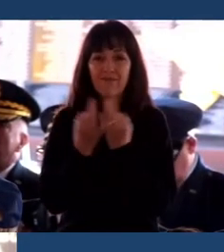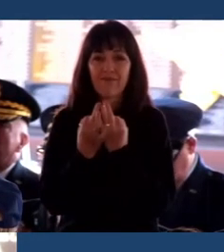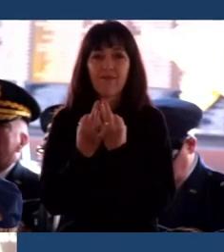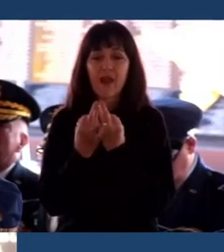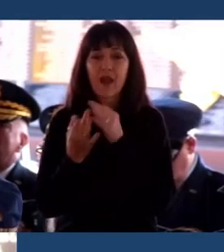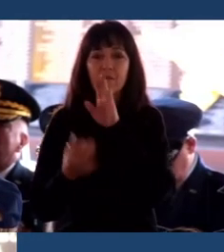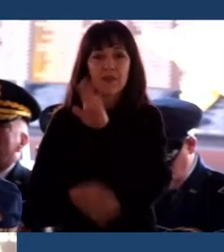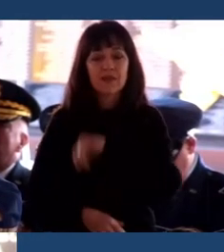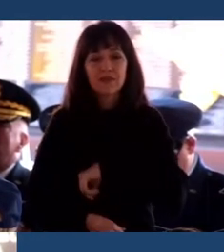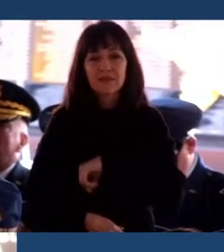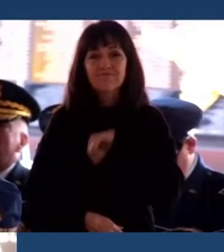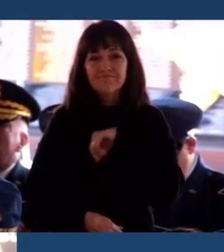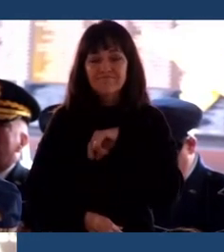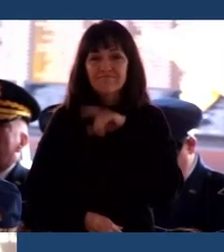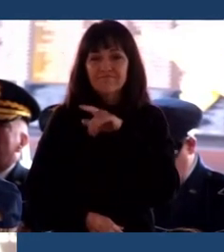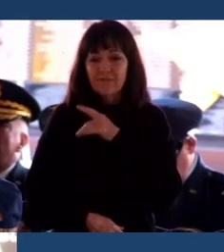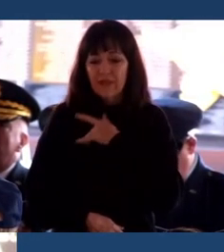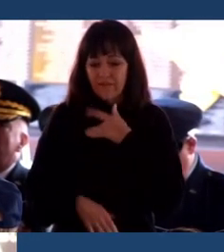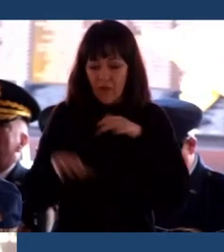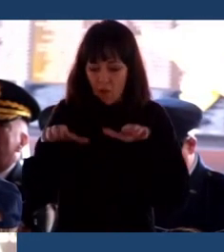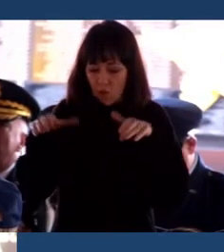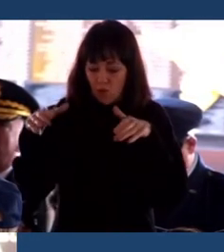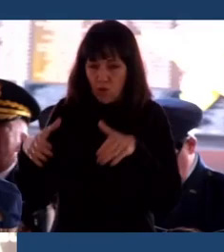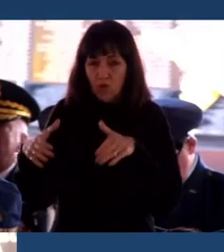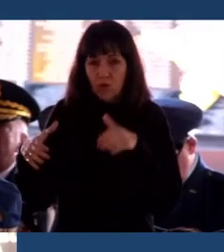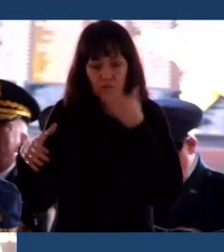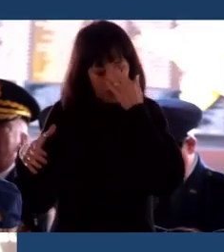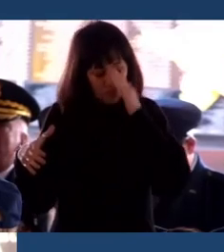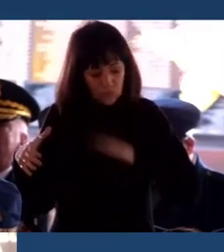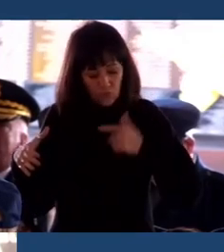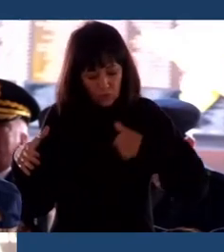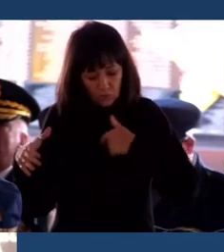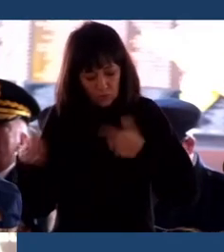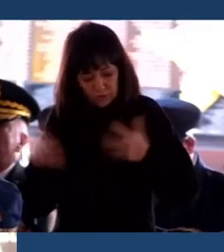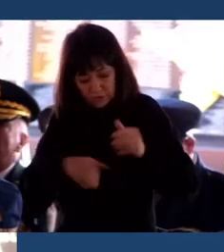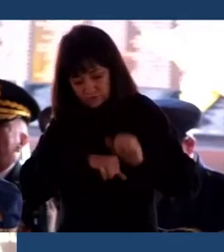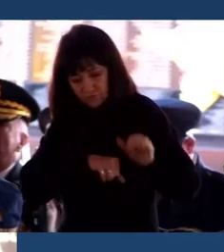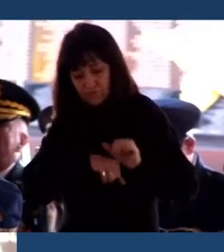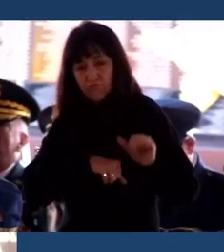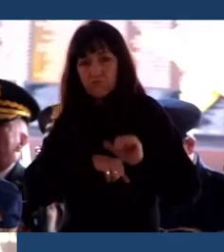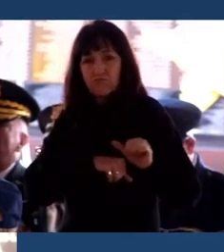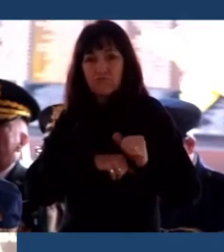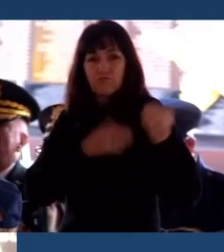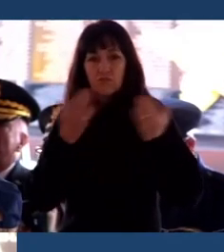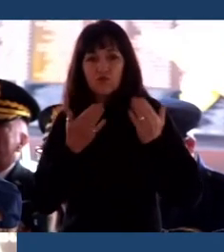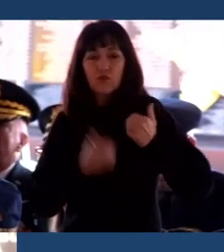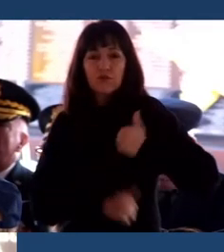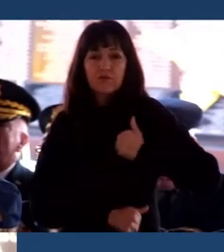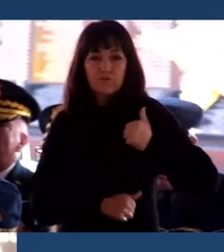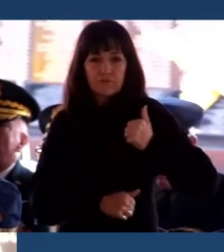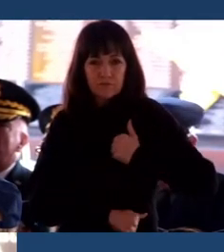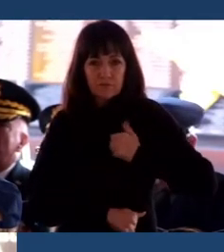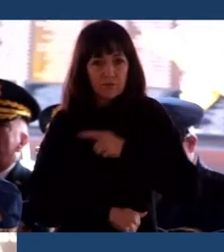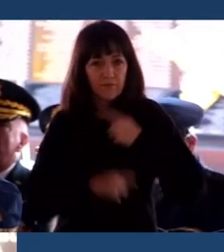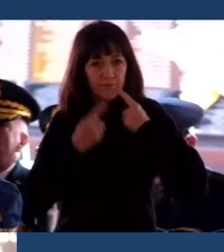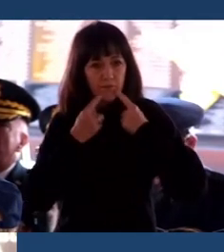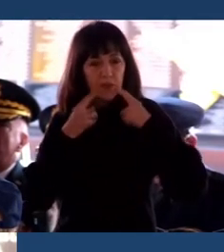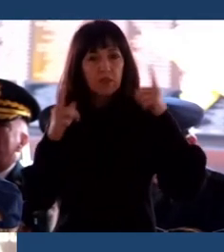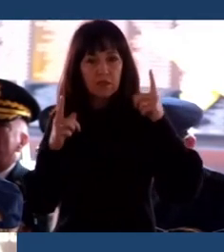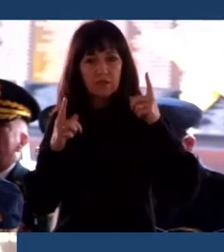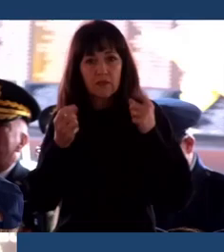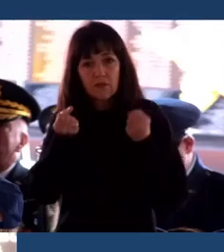we felt as a unit, having done our part to contribute to the overall success of the mission,